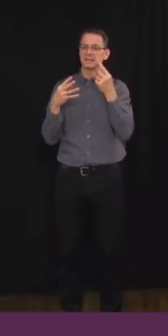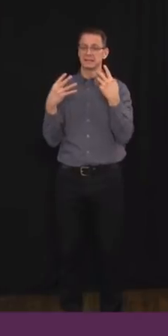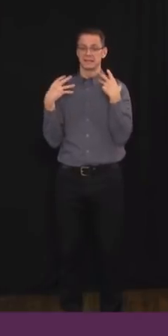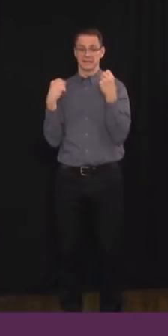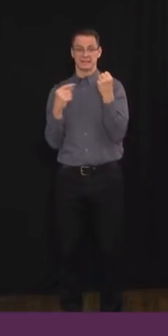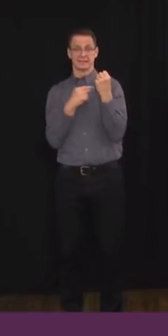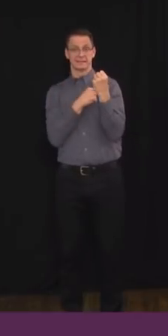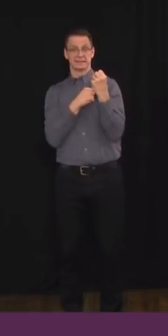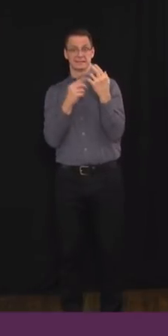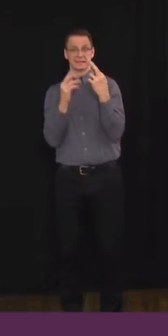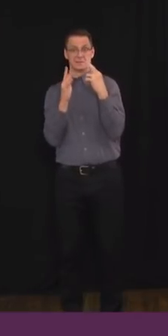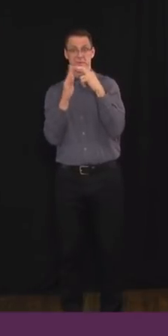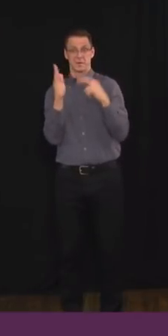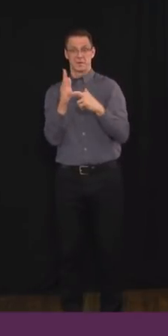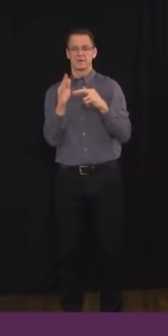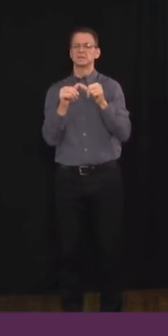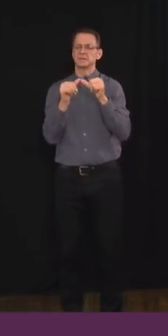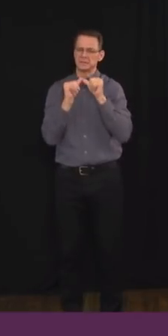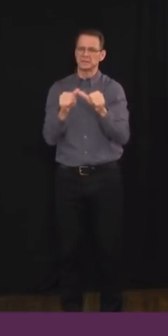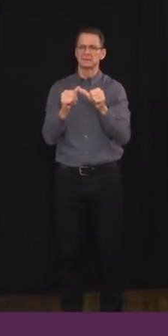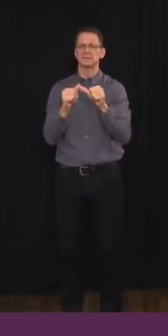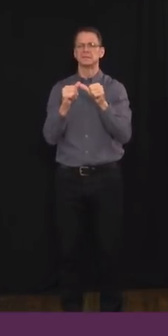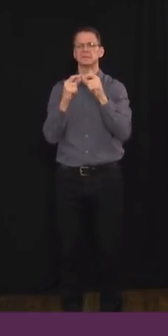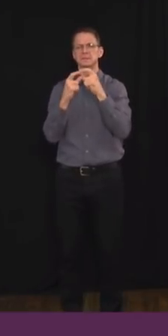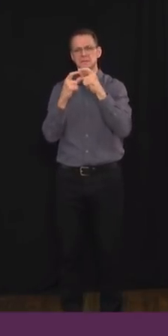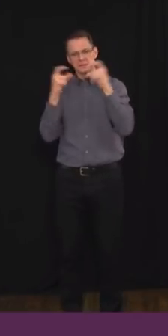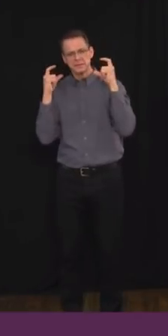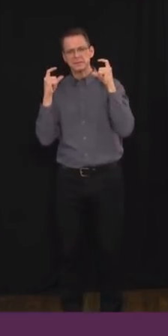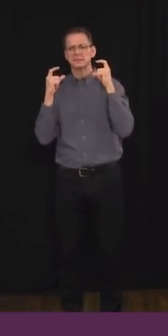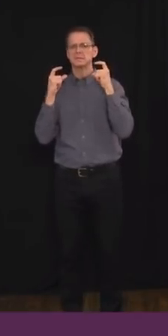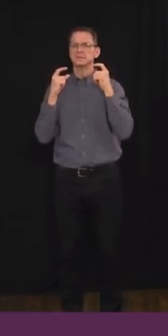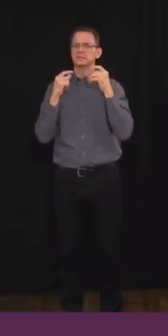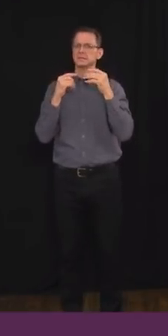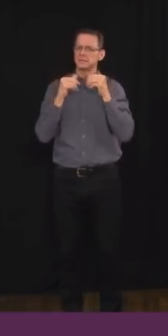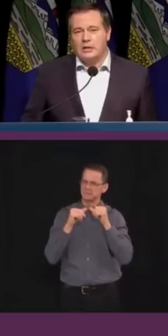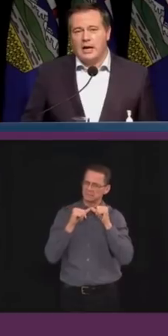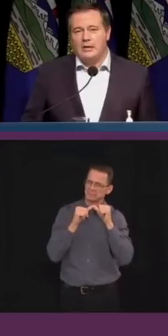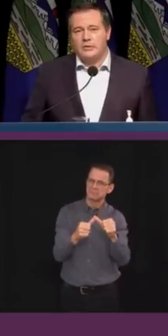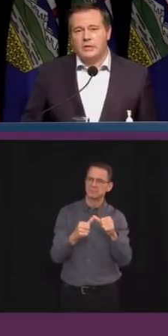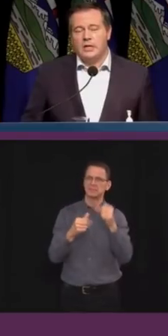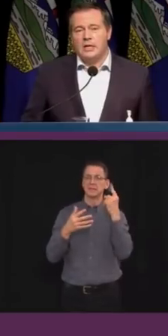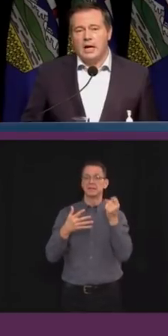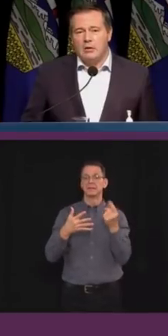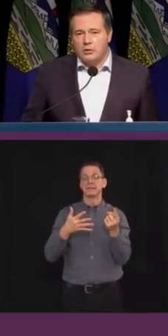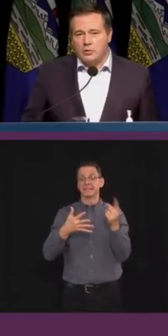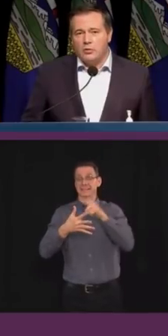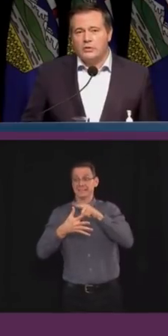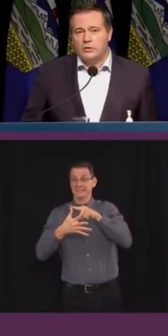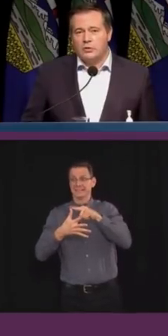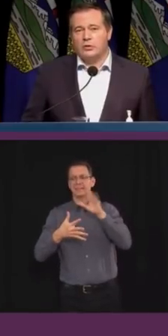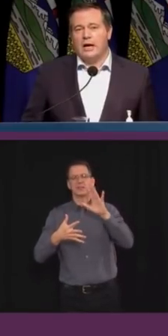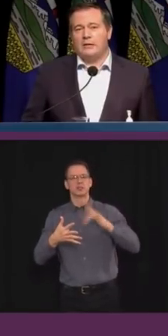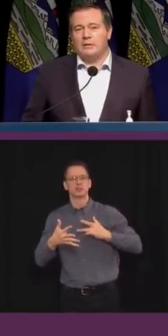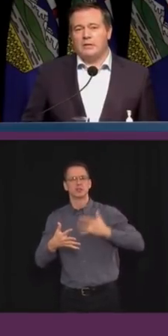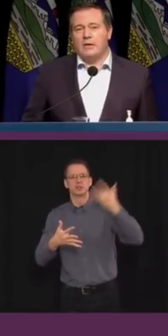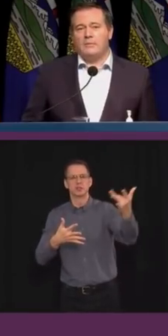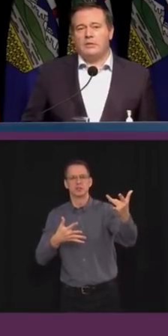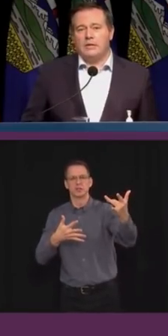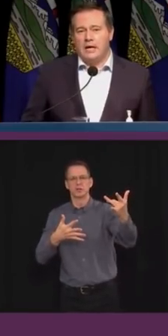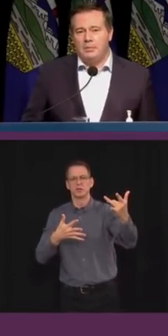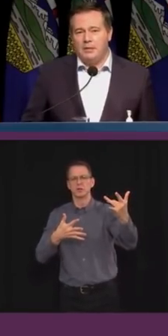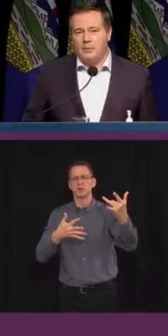we are in what we are calling early steps. Schools have returned to in-person class. Outdoor social